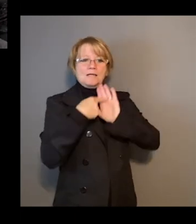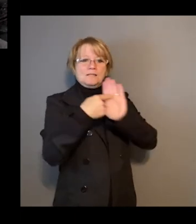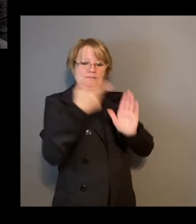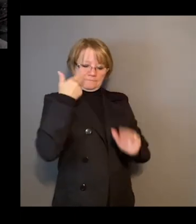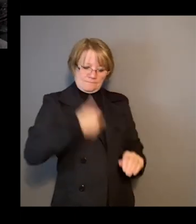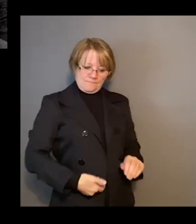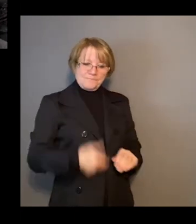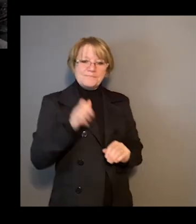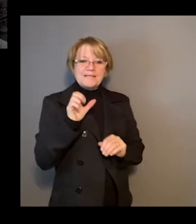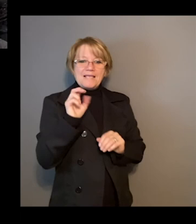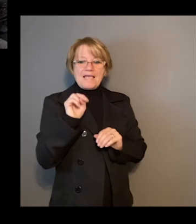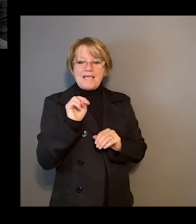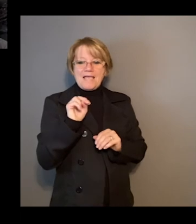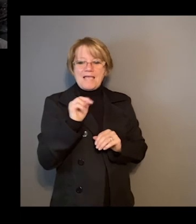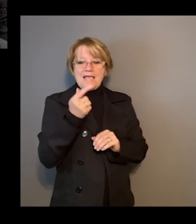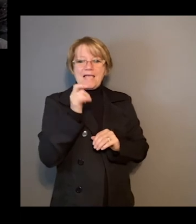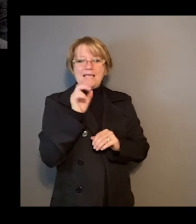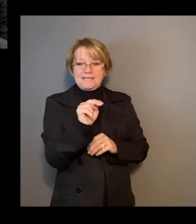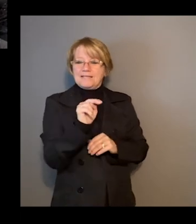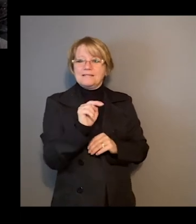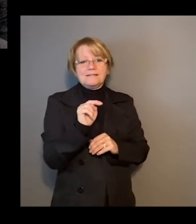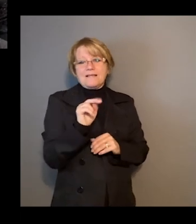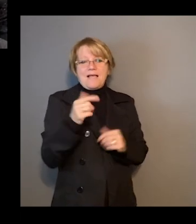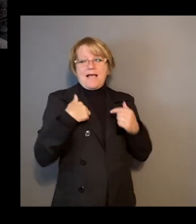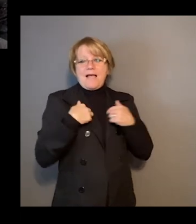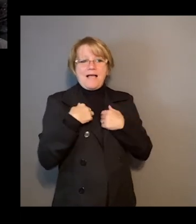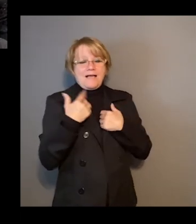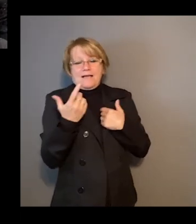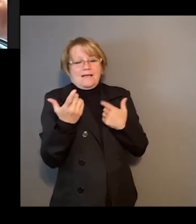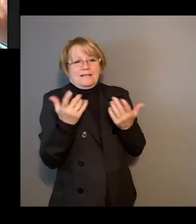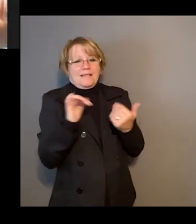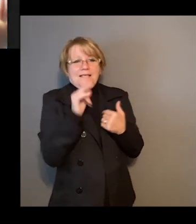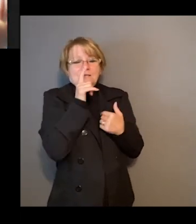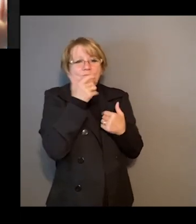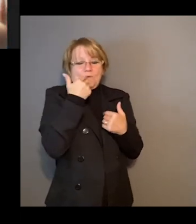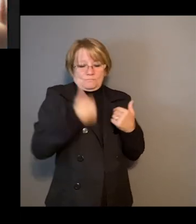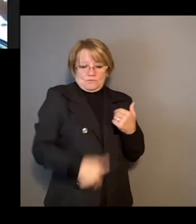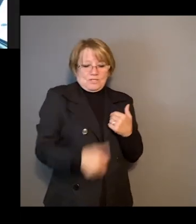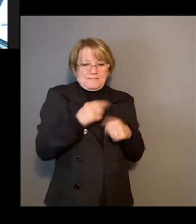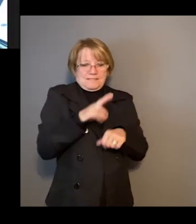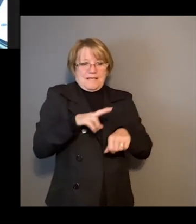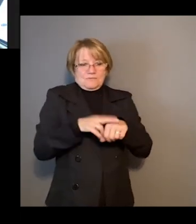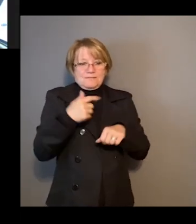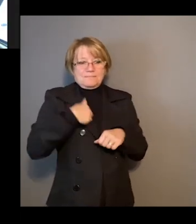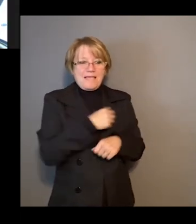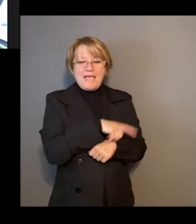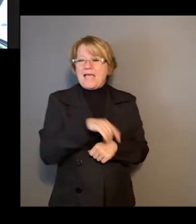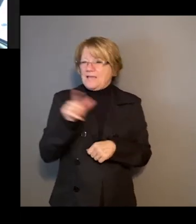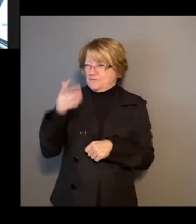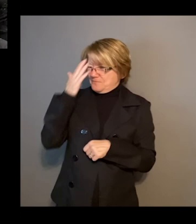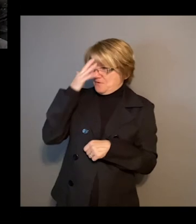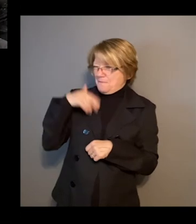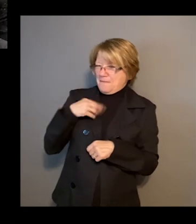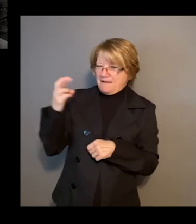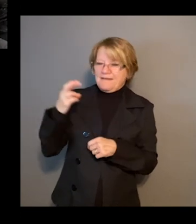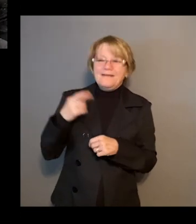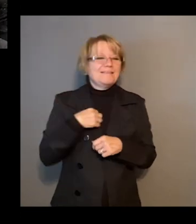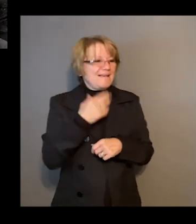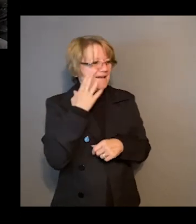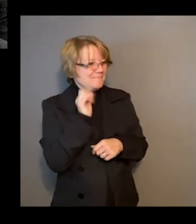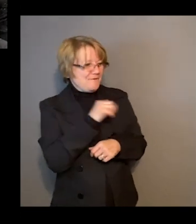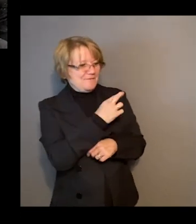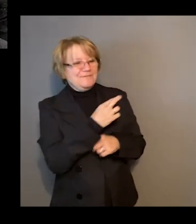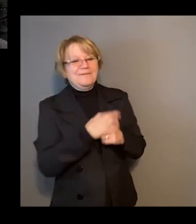dog. I'm his guy. Hey, you know you're my dog. I'm your dog, yeah. I try to be